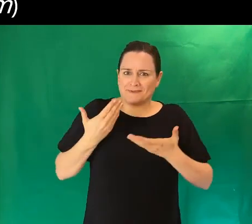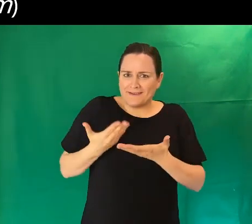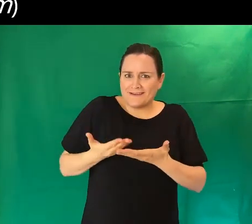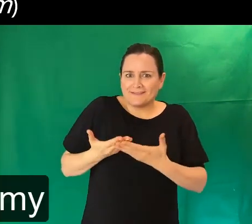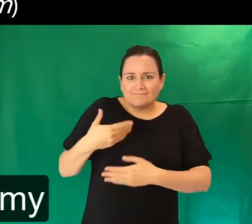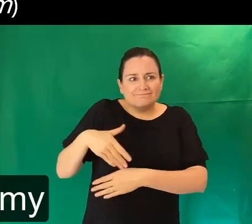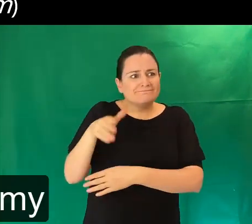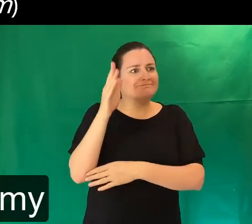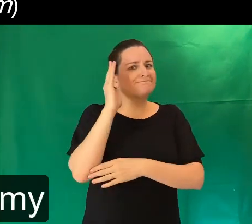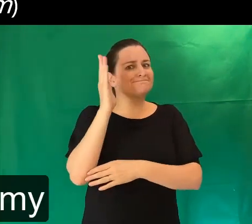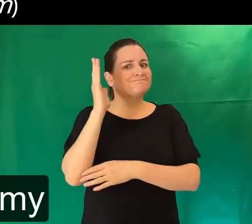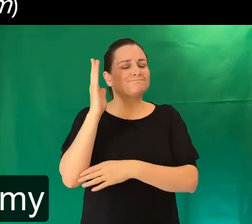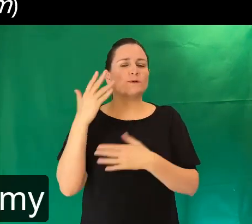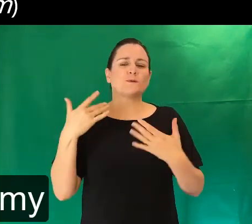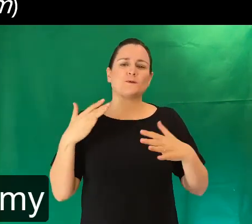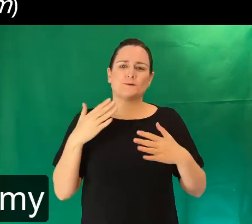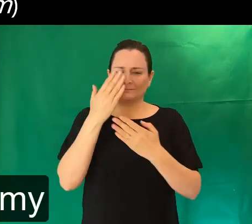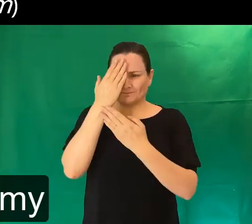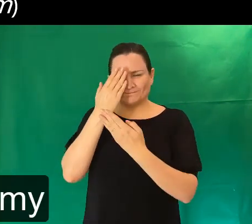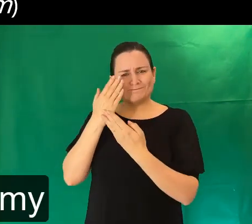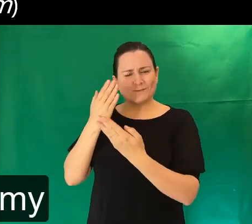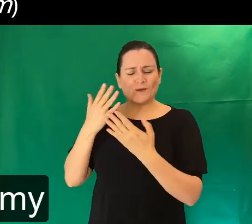keynote. It's a great honor.